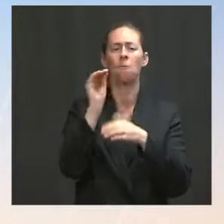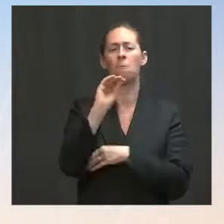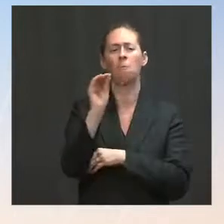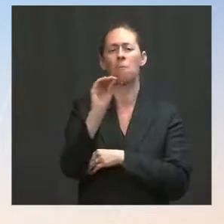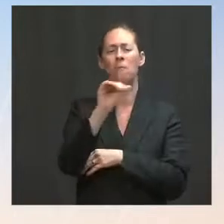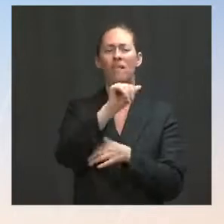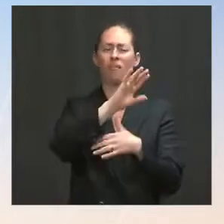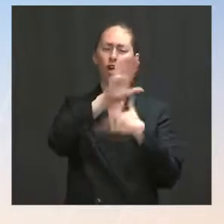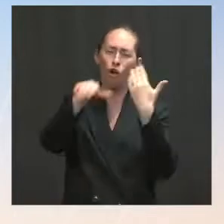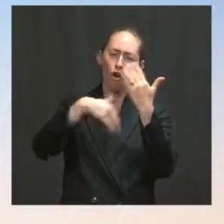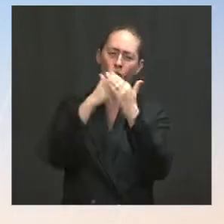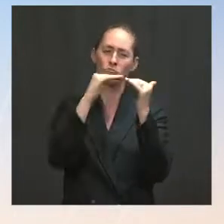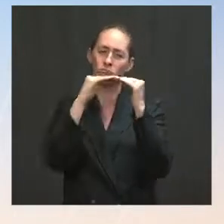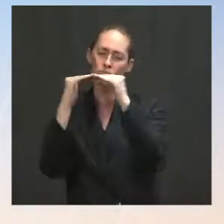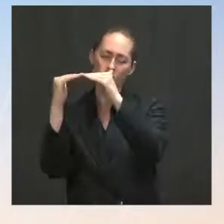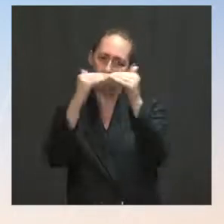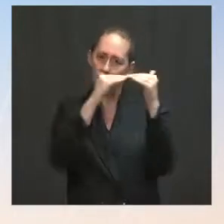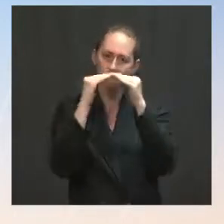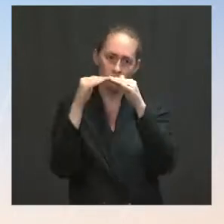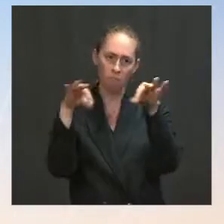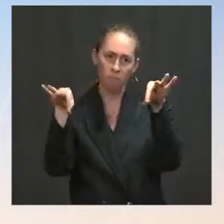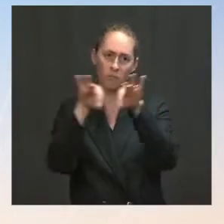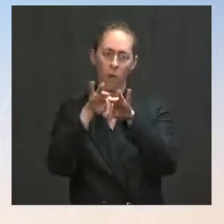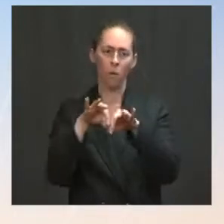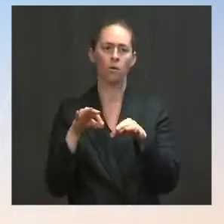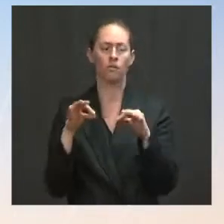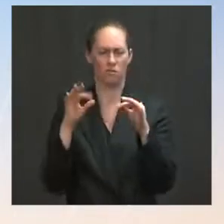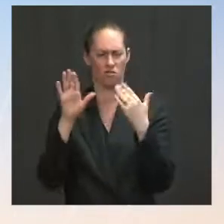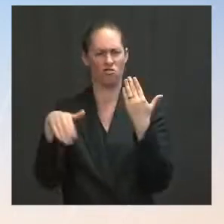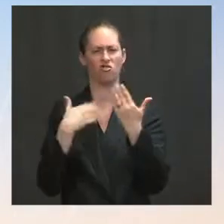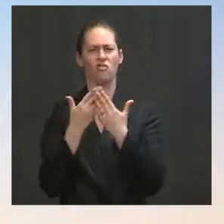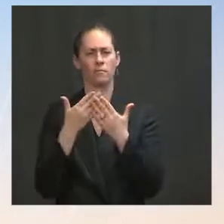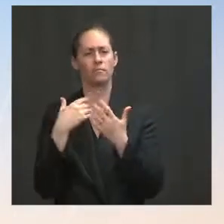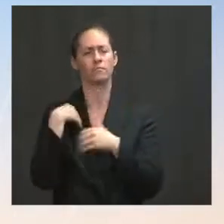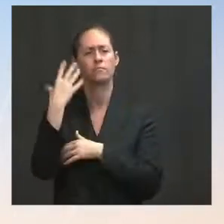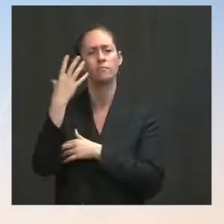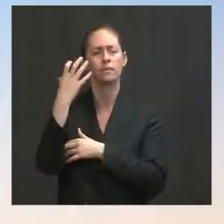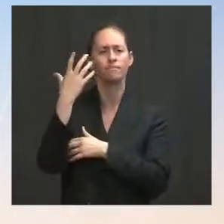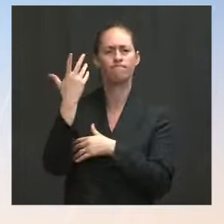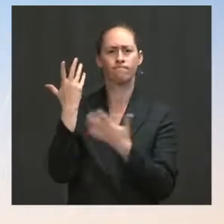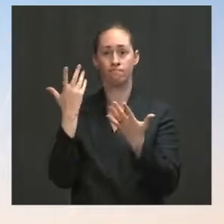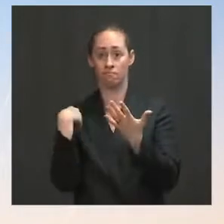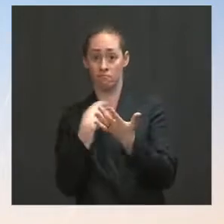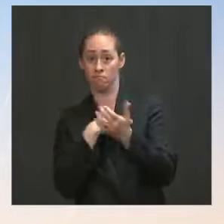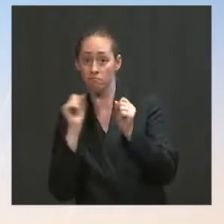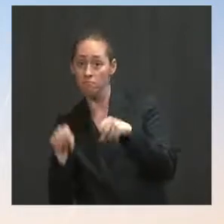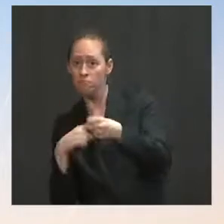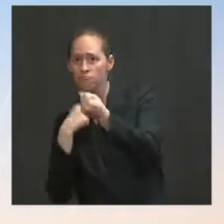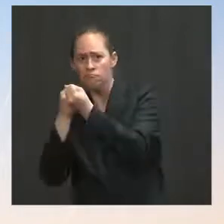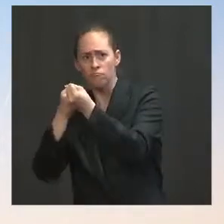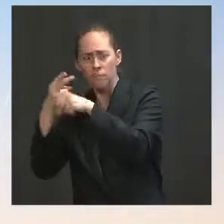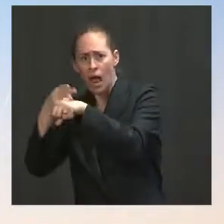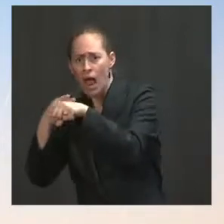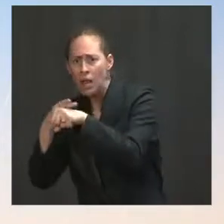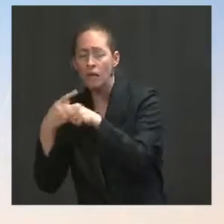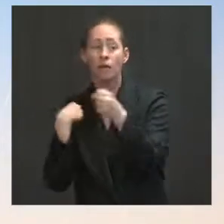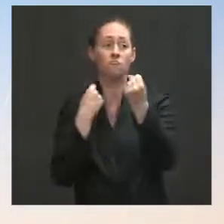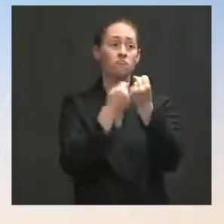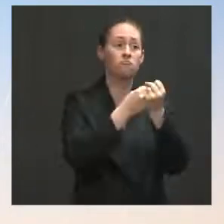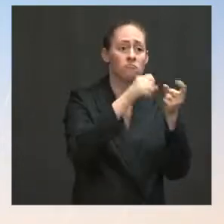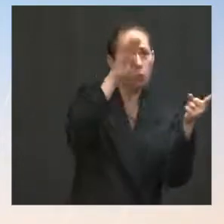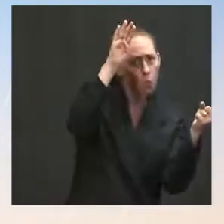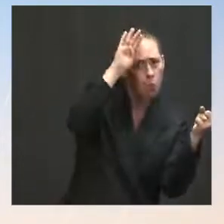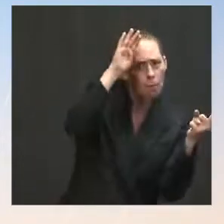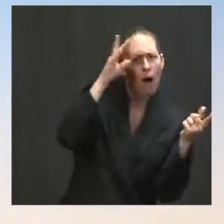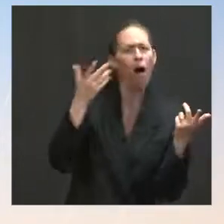what we can to support the people of Haiti, support the people of Cuba, continue to address the range of challenges we have around the world. Oh, go ahead. One more question. The